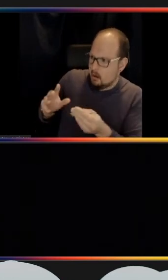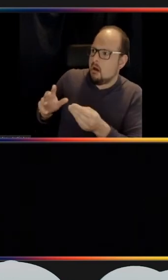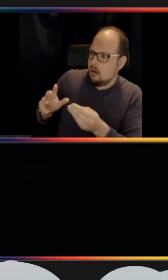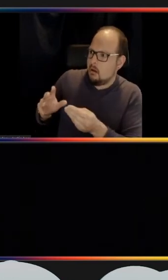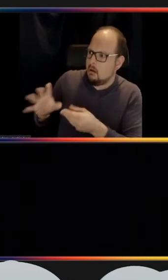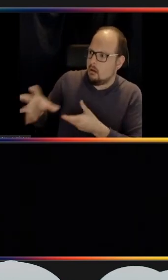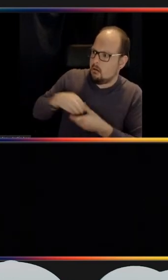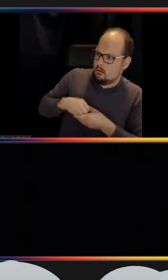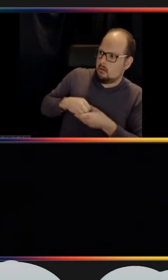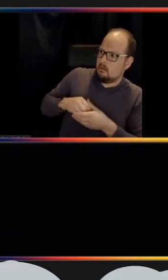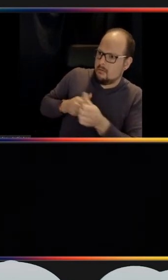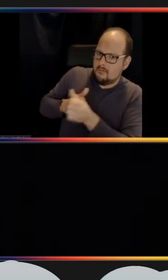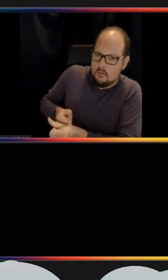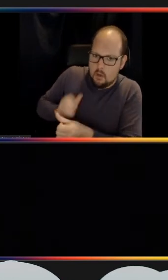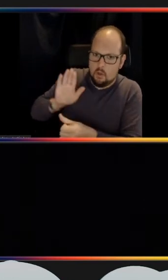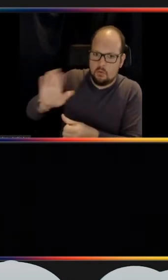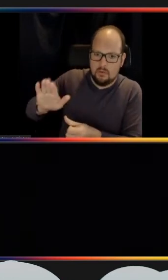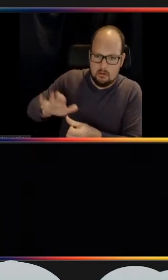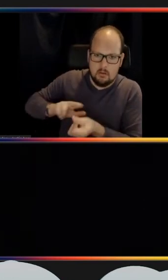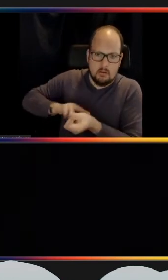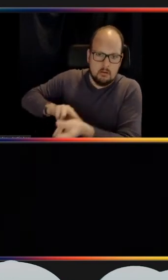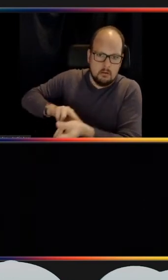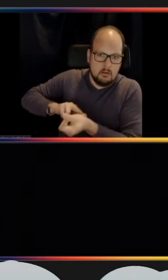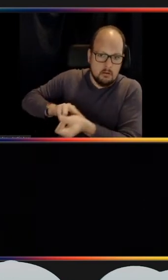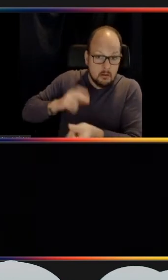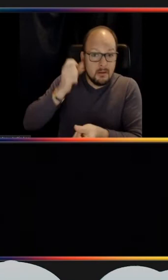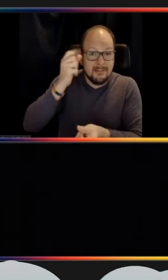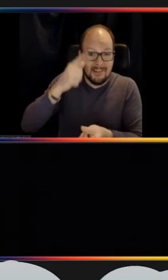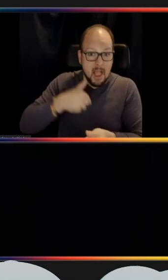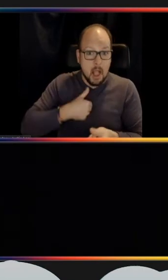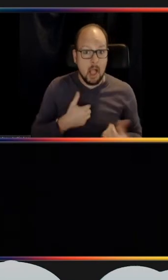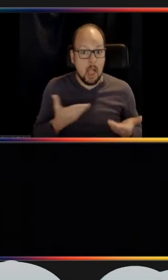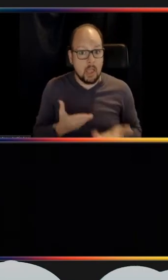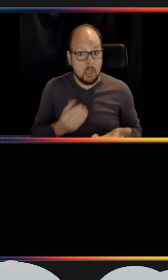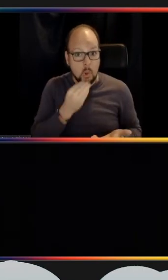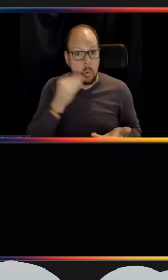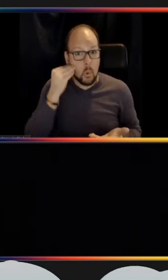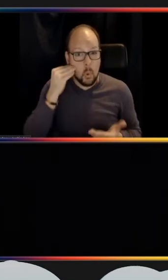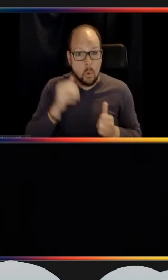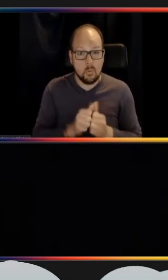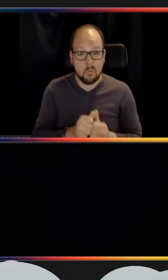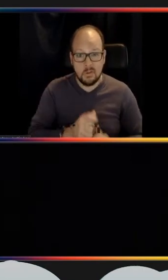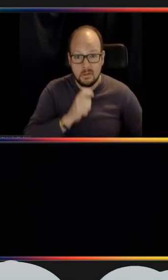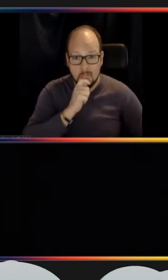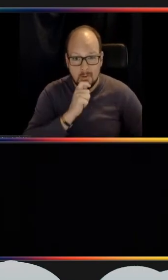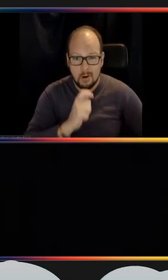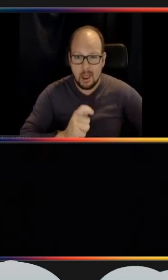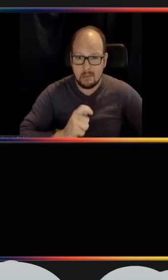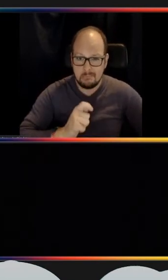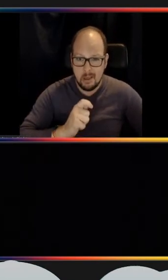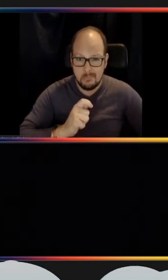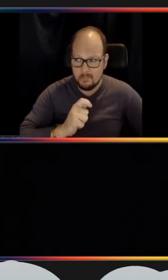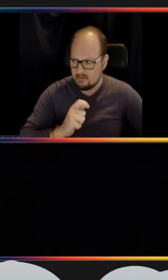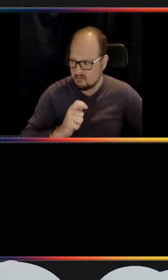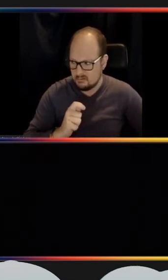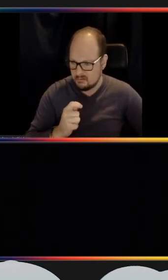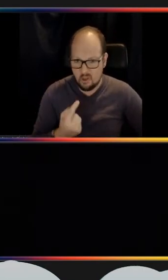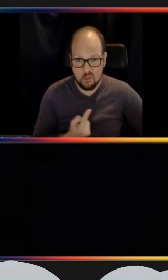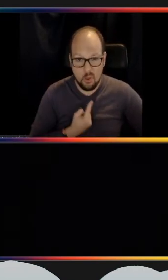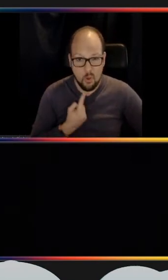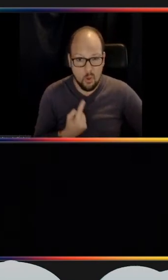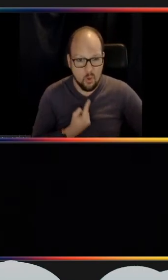So sitting in my house with a microphone doing lines without my cast was so